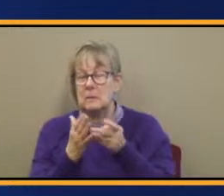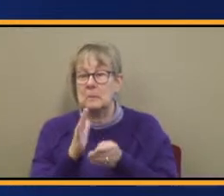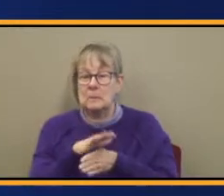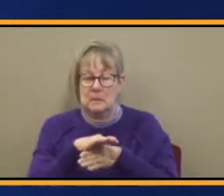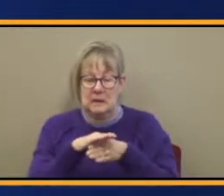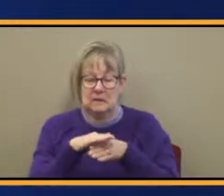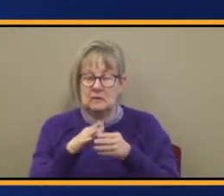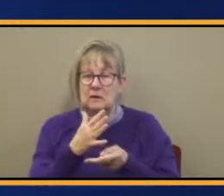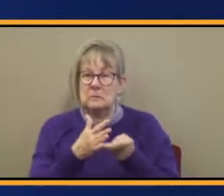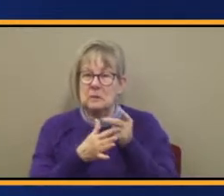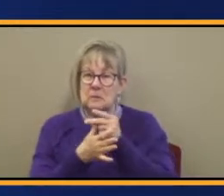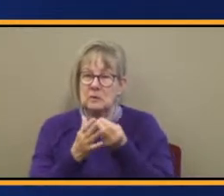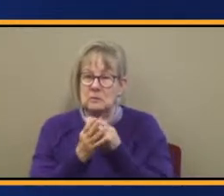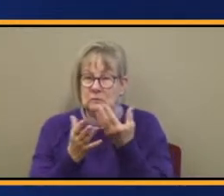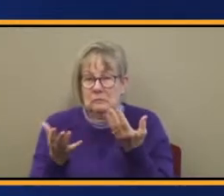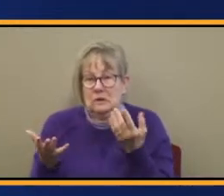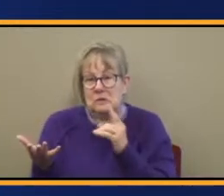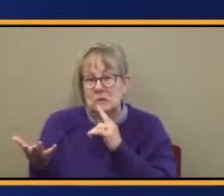and I'll go back to the slide.